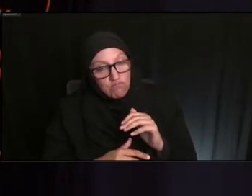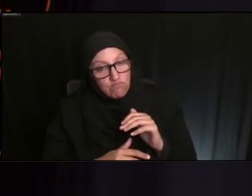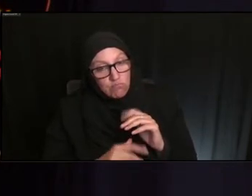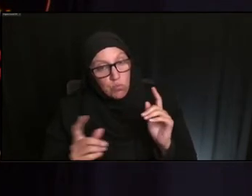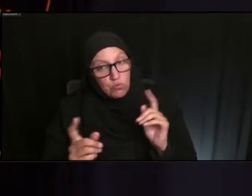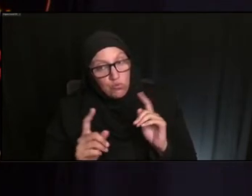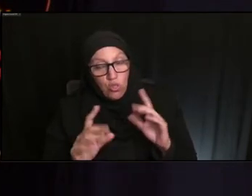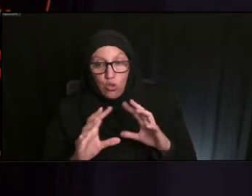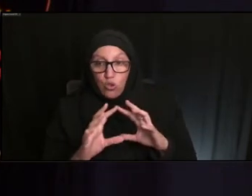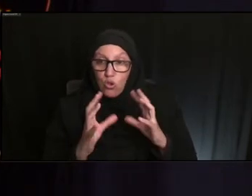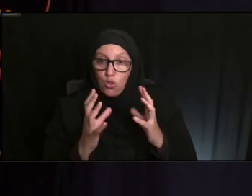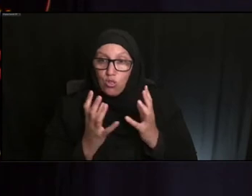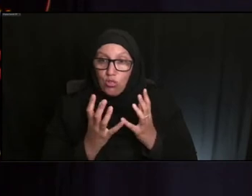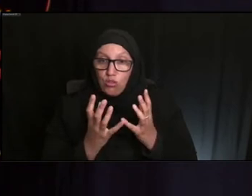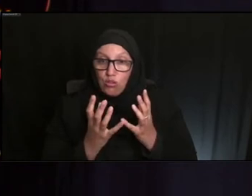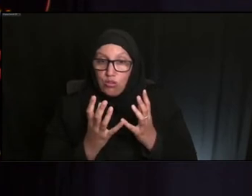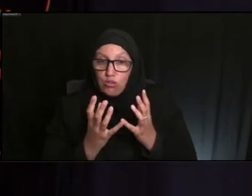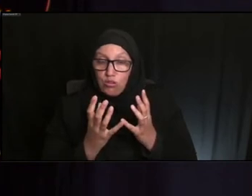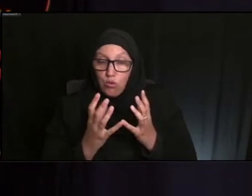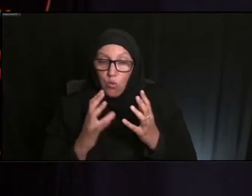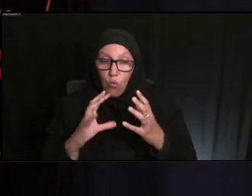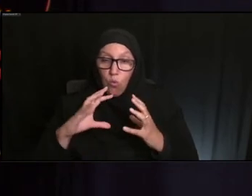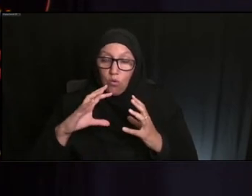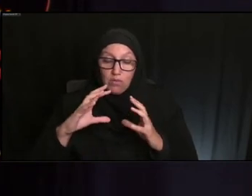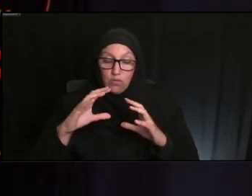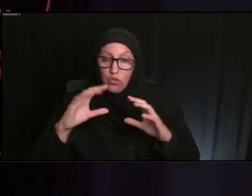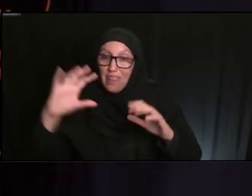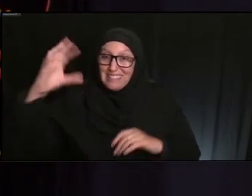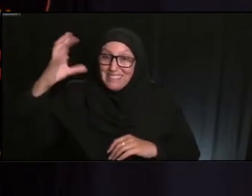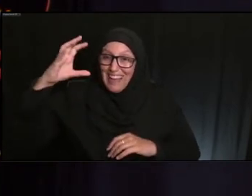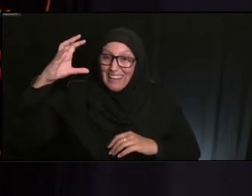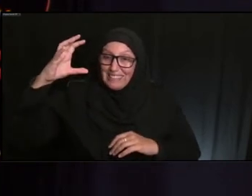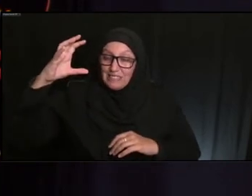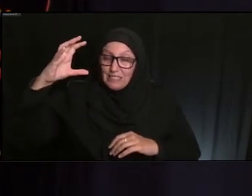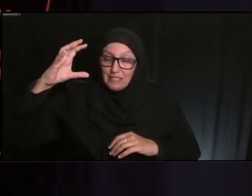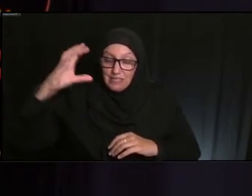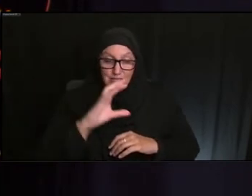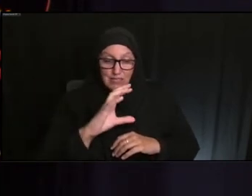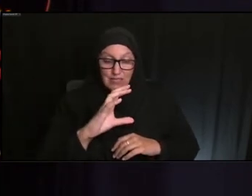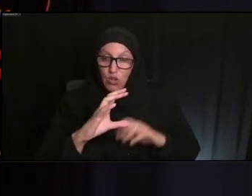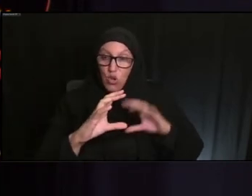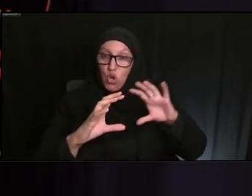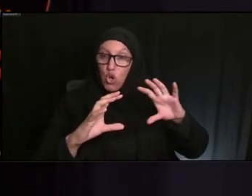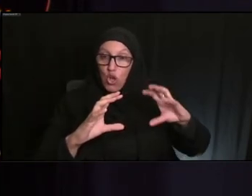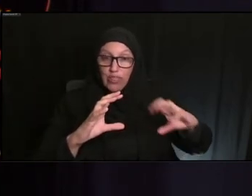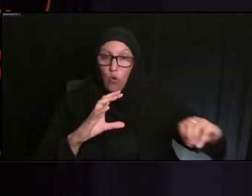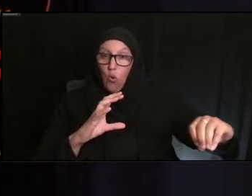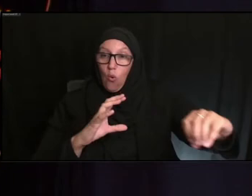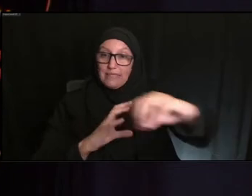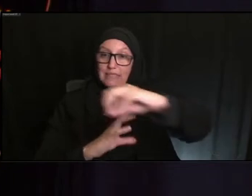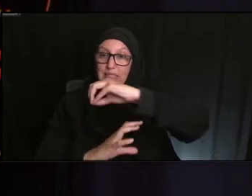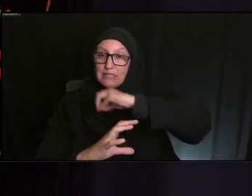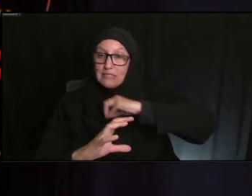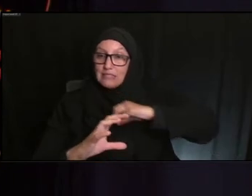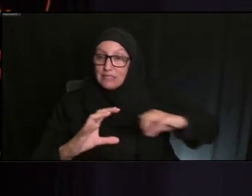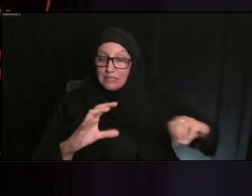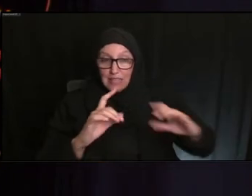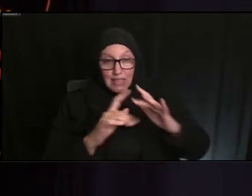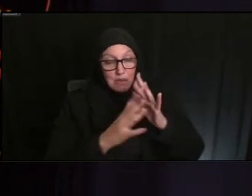earth orbiting the sun. Did you know that? The Imam is the first one to speak about